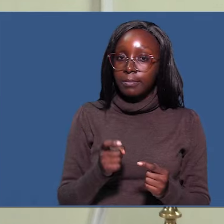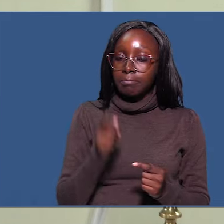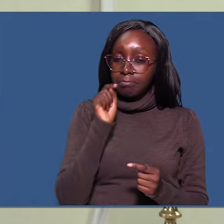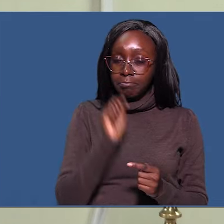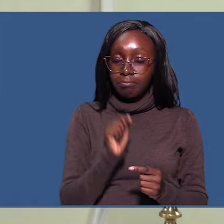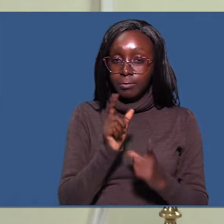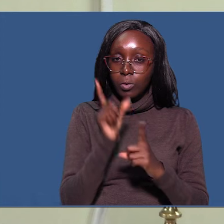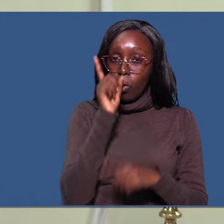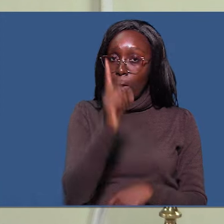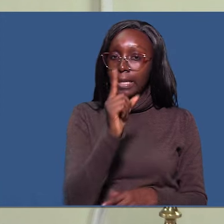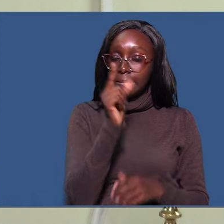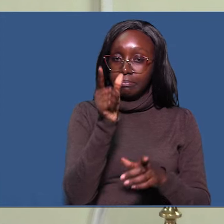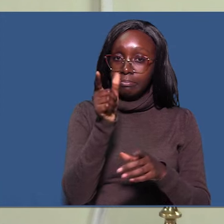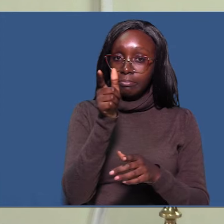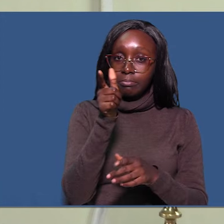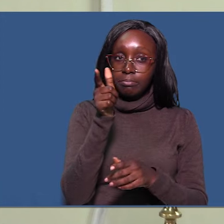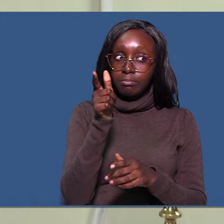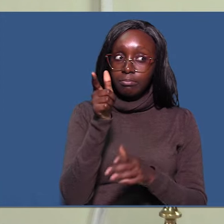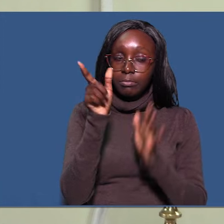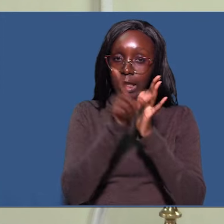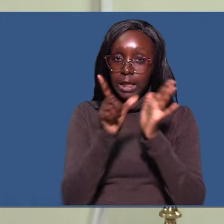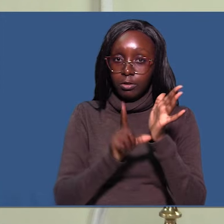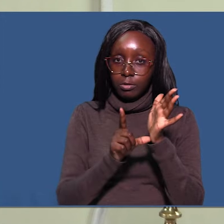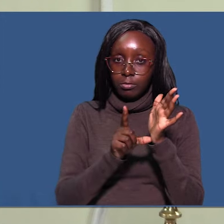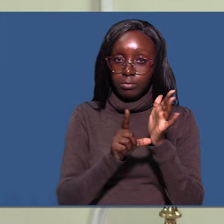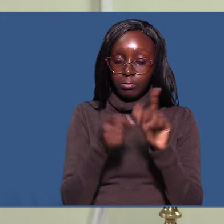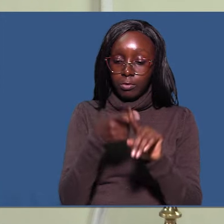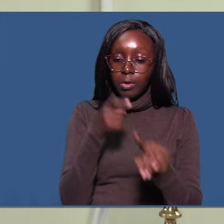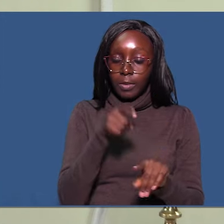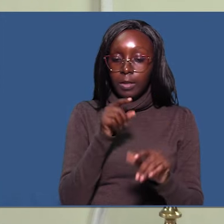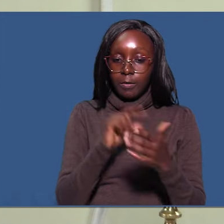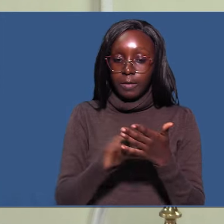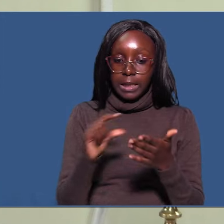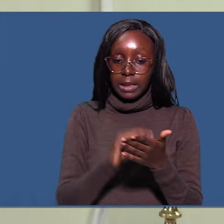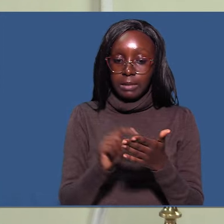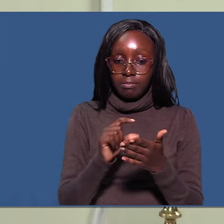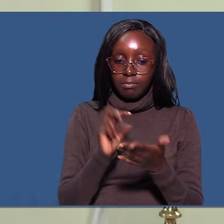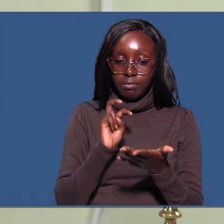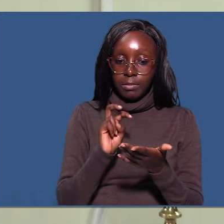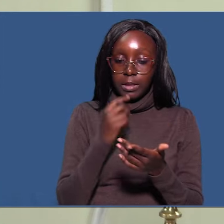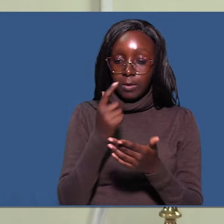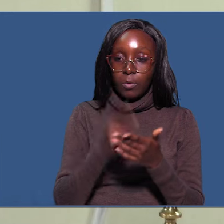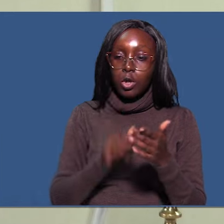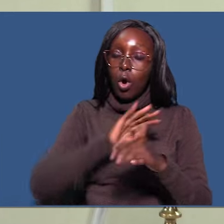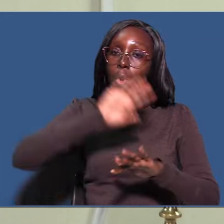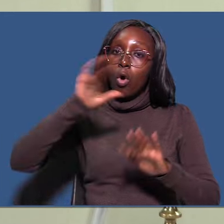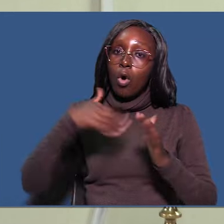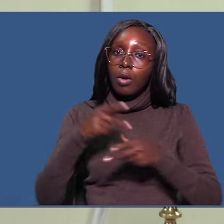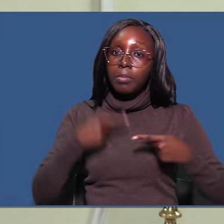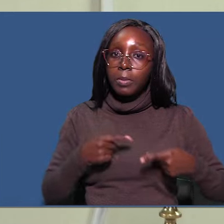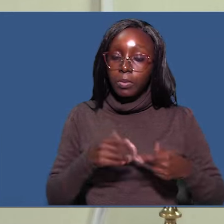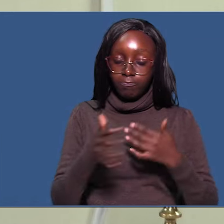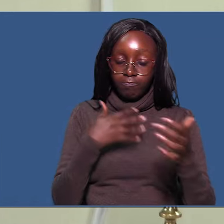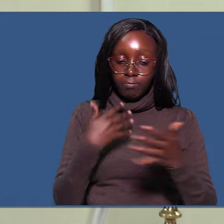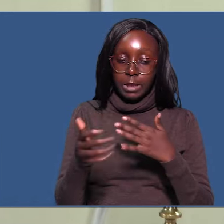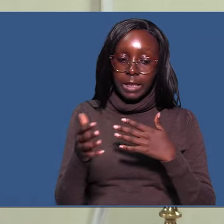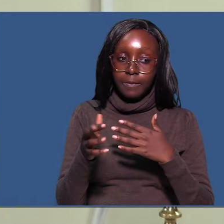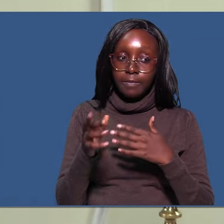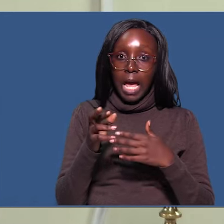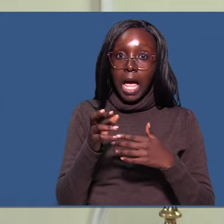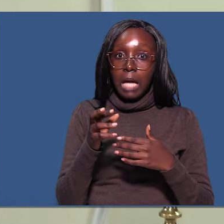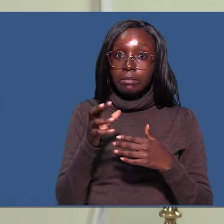one of the lessons that we take from this verse, that everyone, regardless of their race, religion,